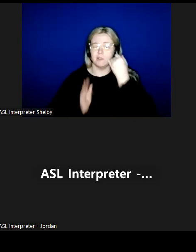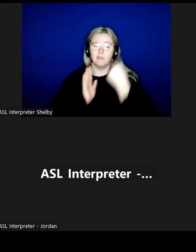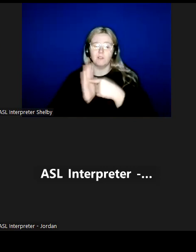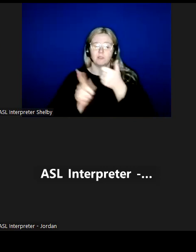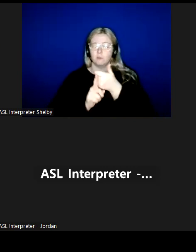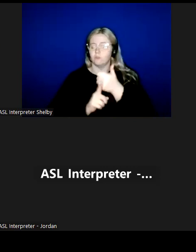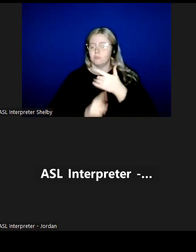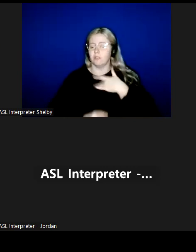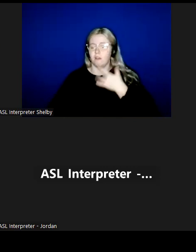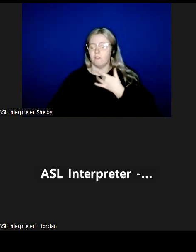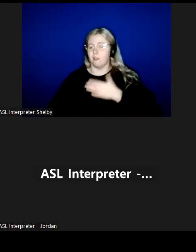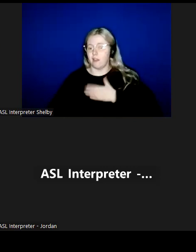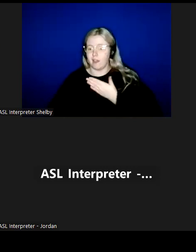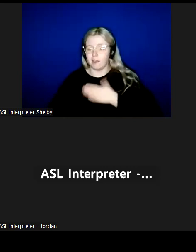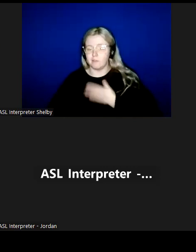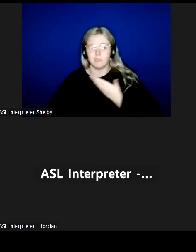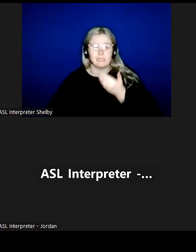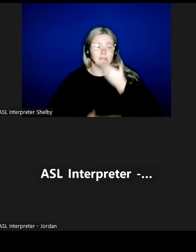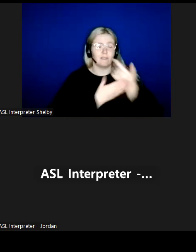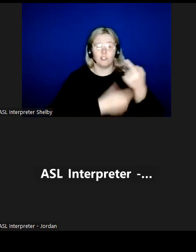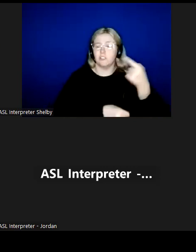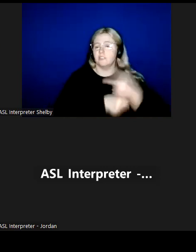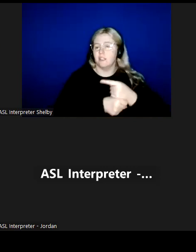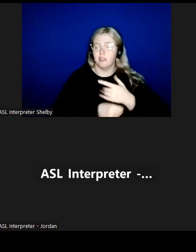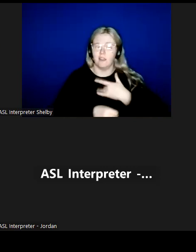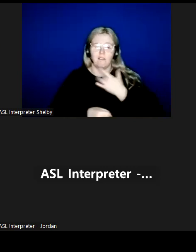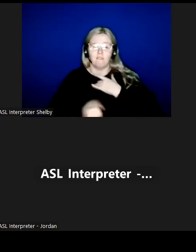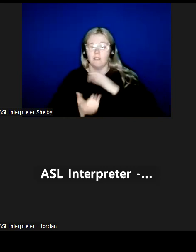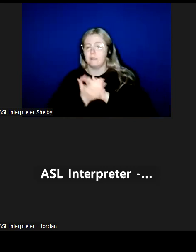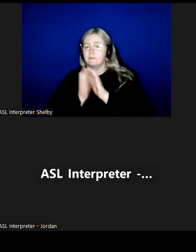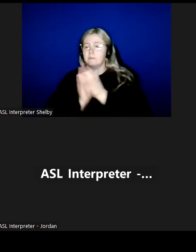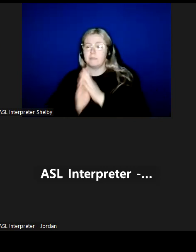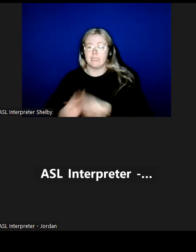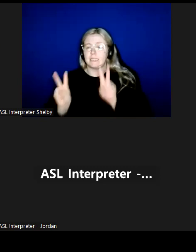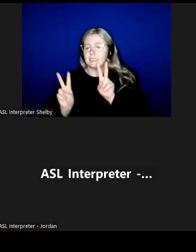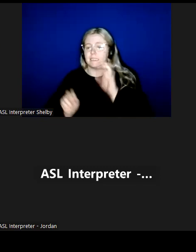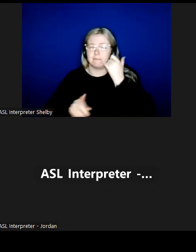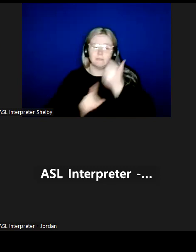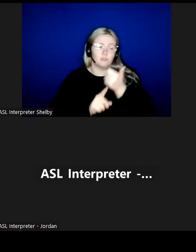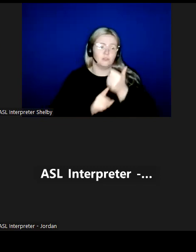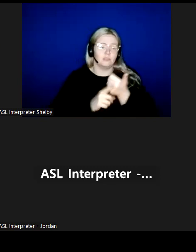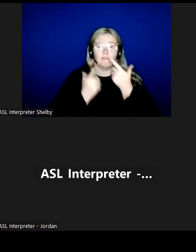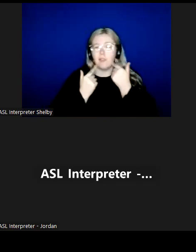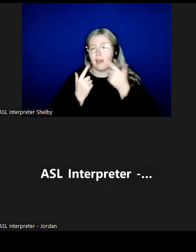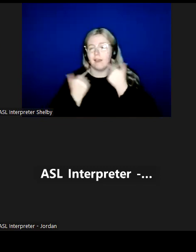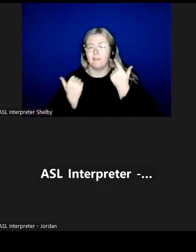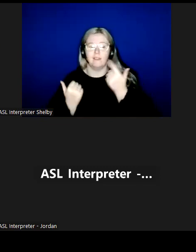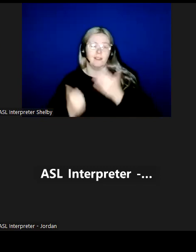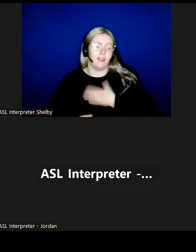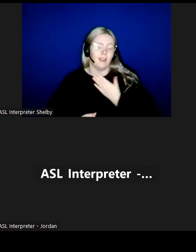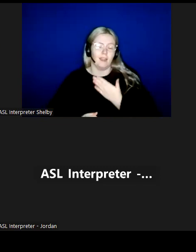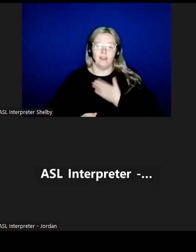peace, if you are having a moment of happiness or laughter or joy, do